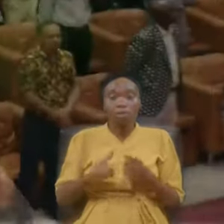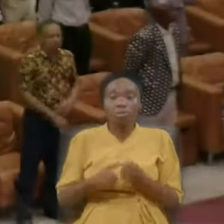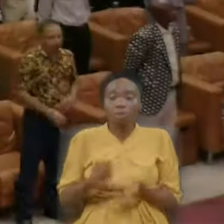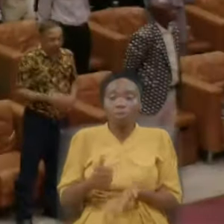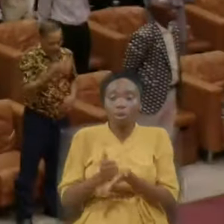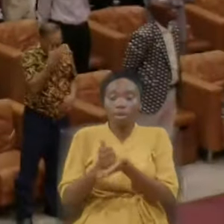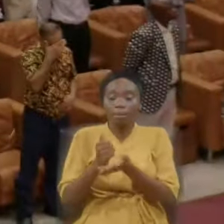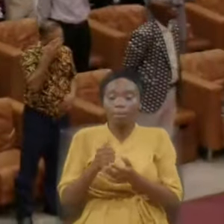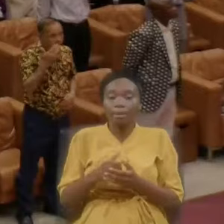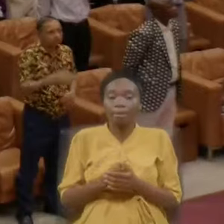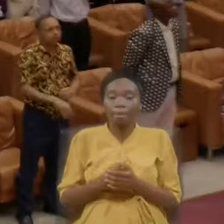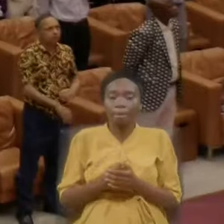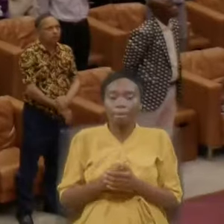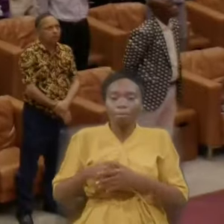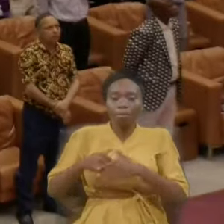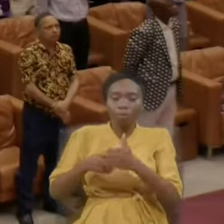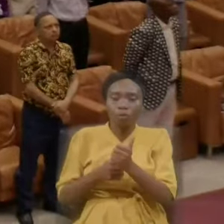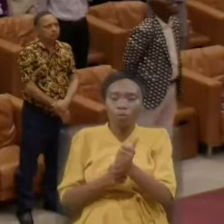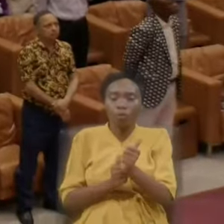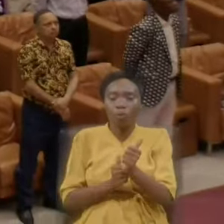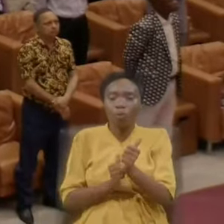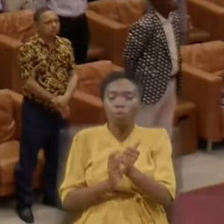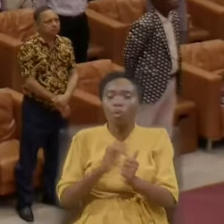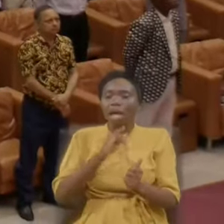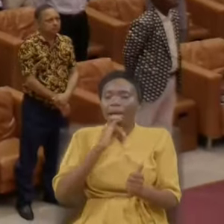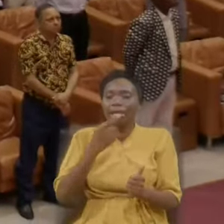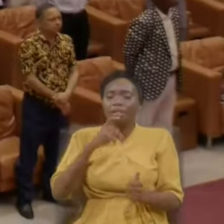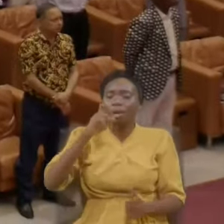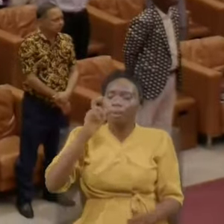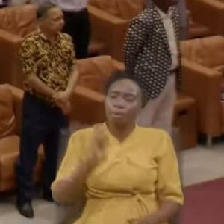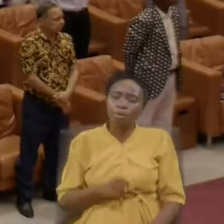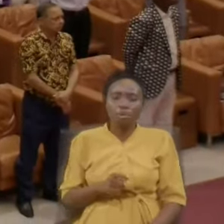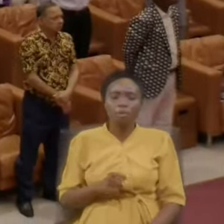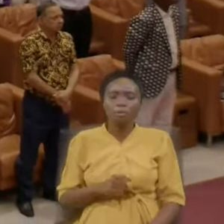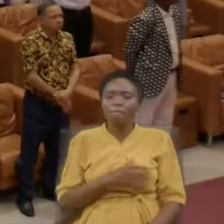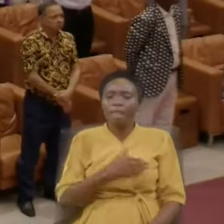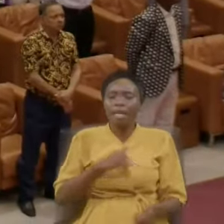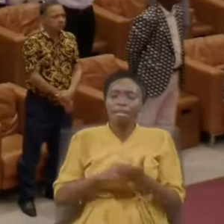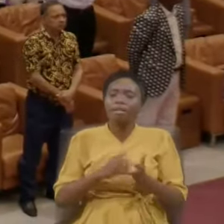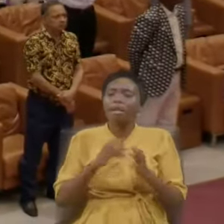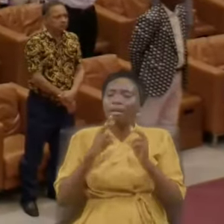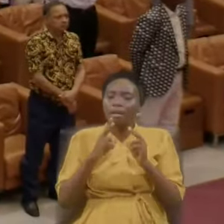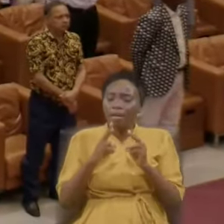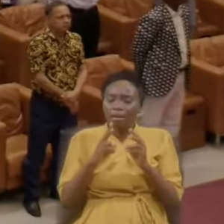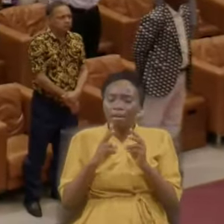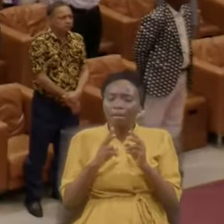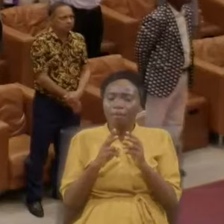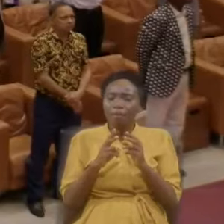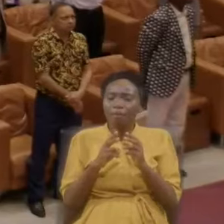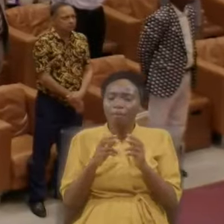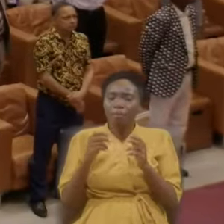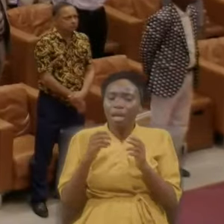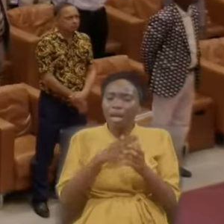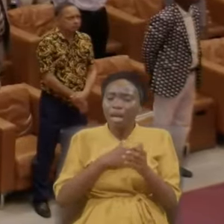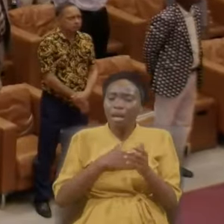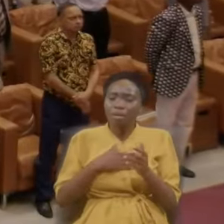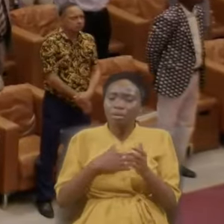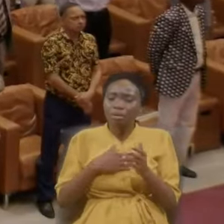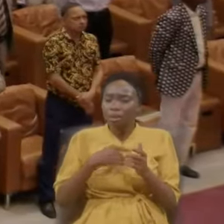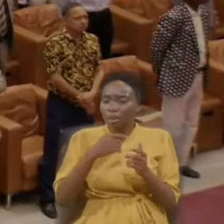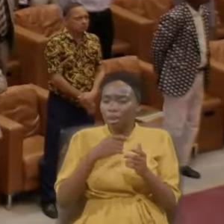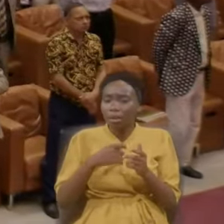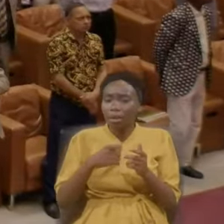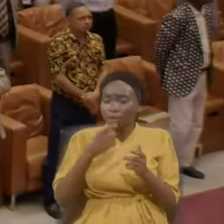them. Follow up is a must, and it's very urgent. Must,